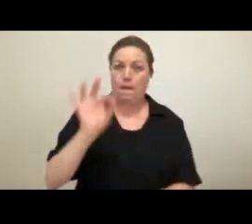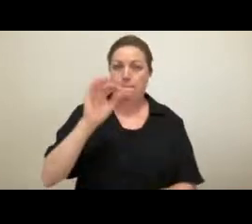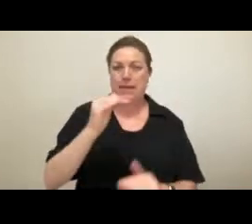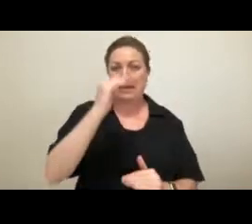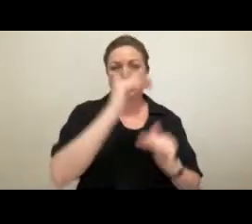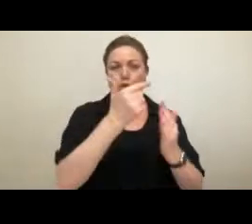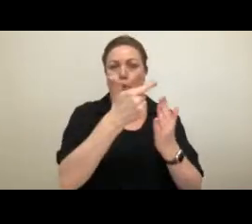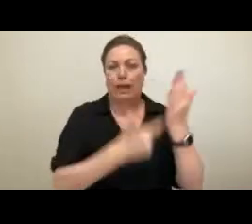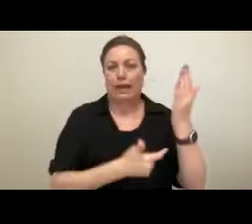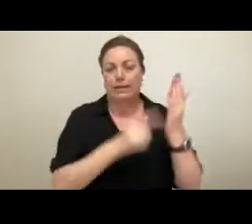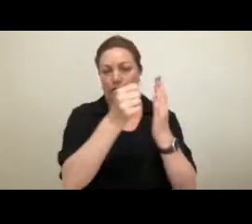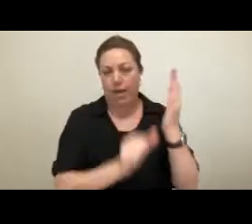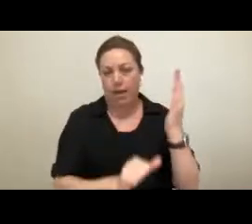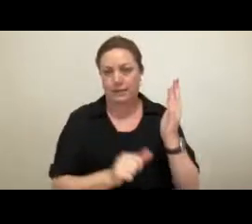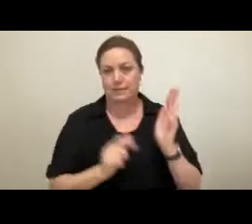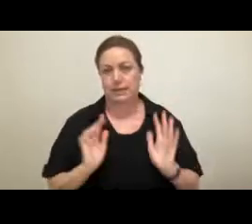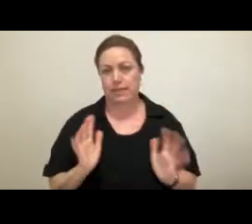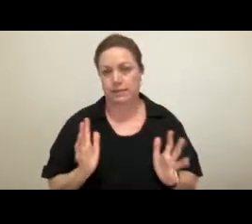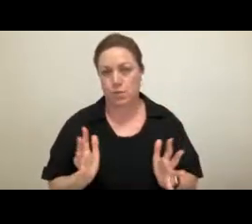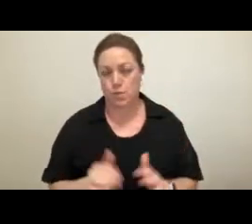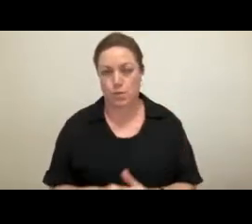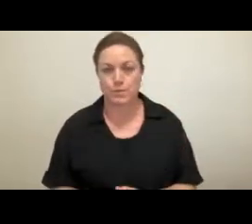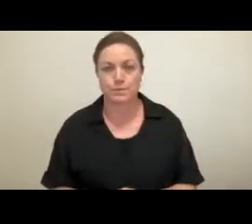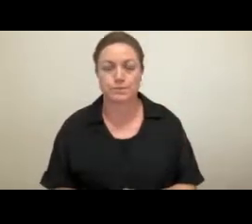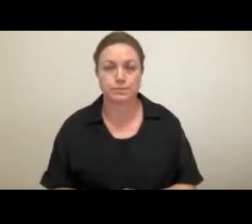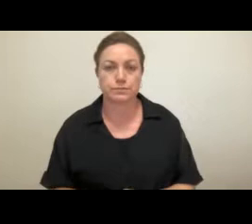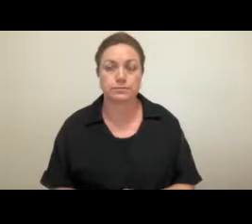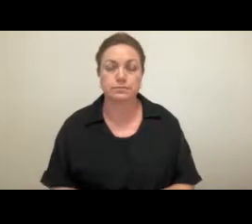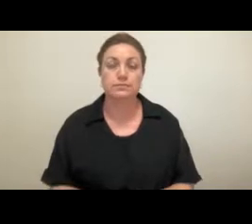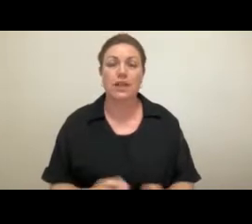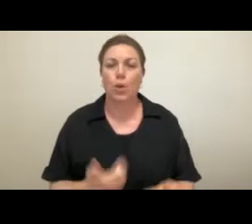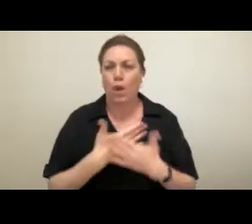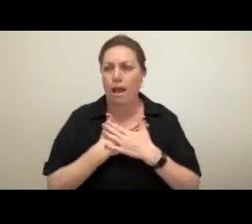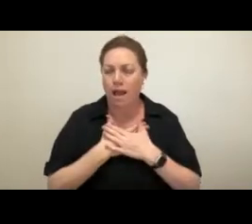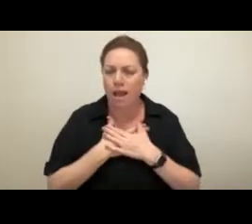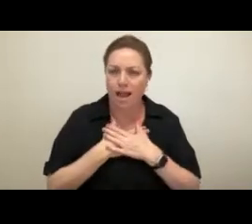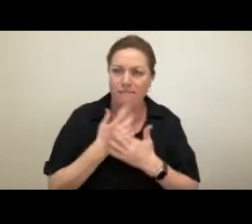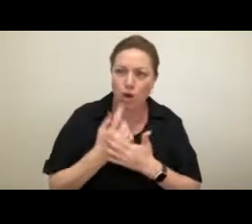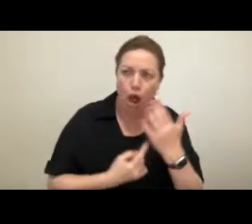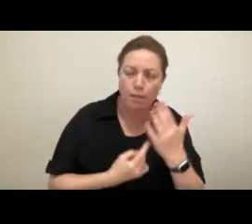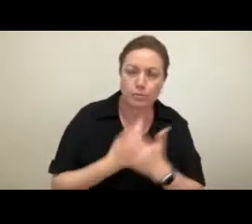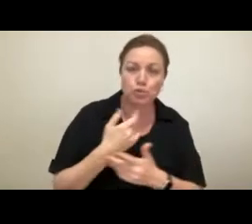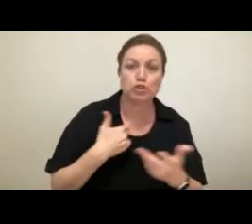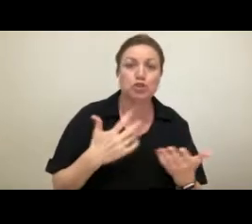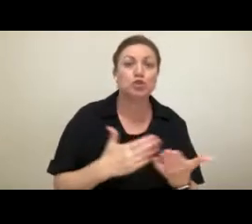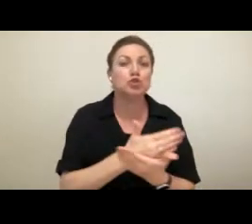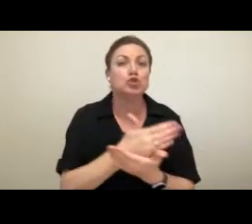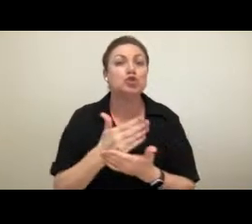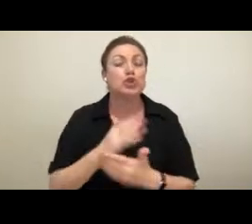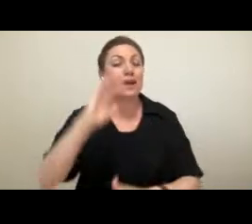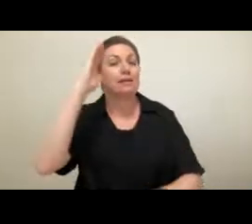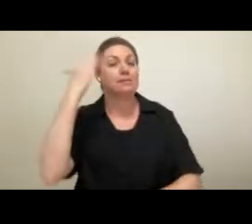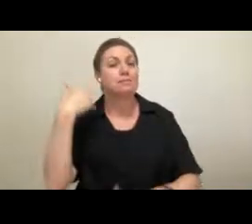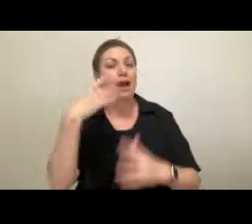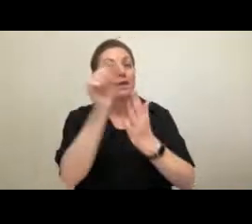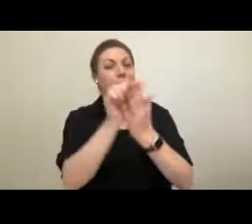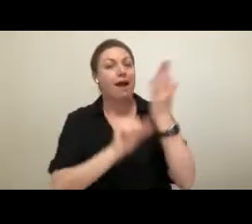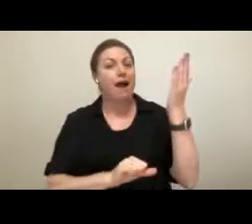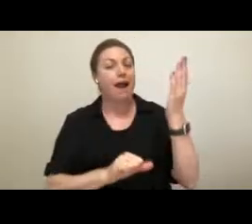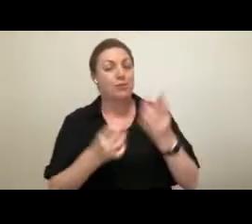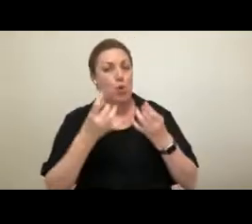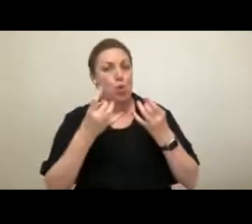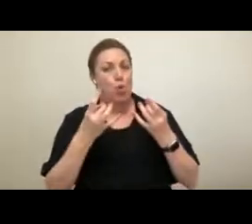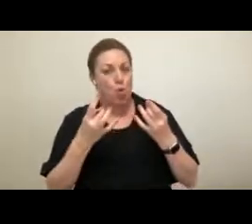please. We'd love to take this opportunity to share more of the artworks that have been commissioned by Sydney Metro and